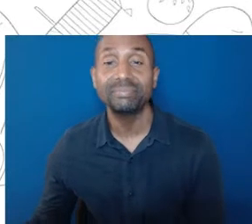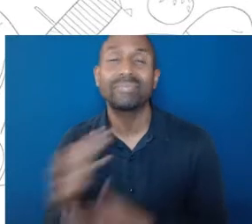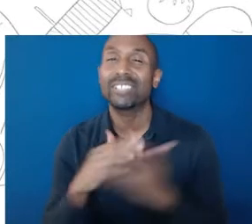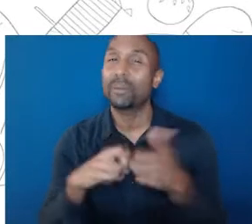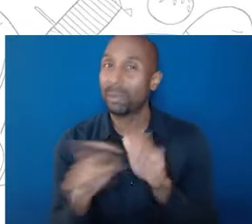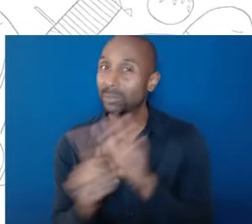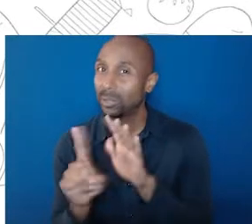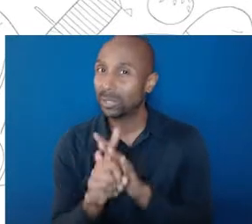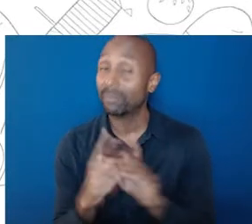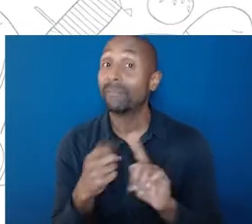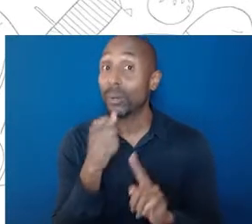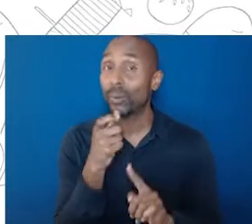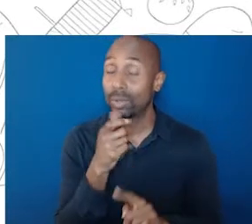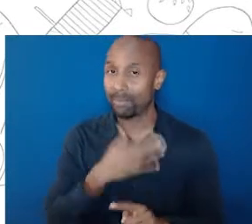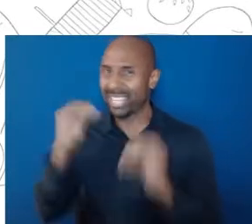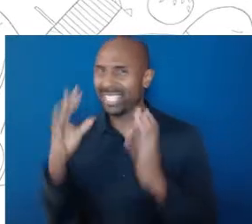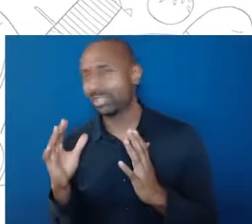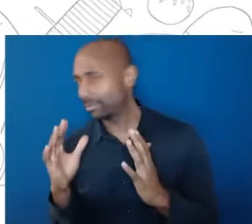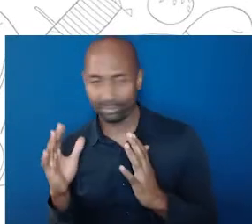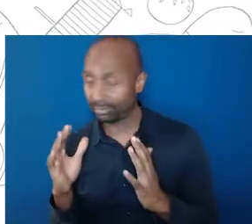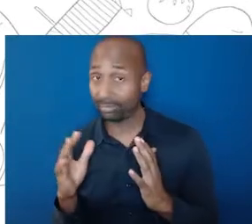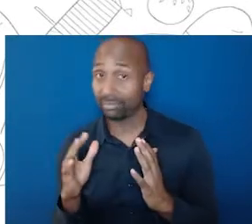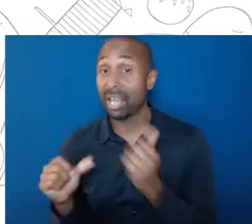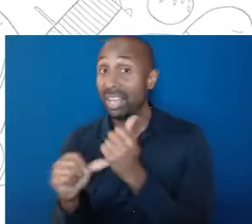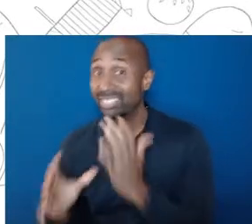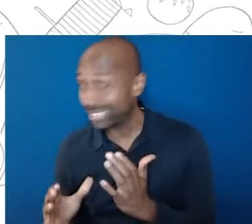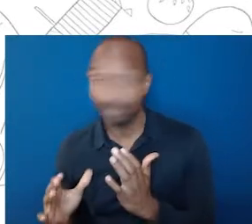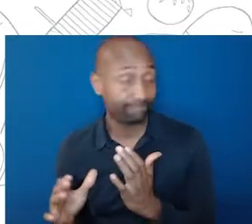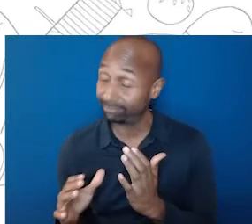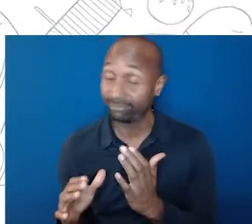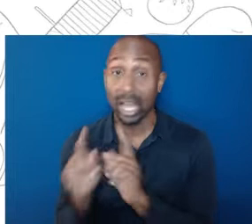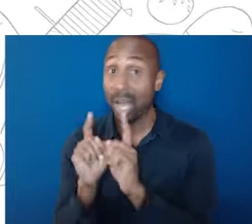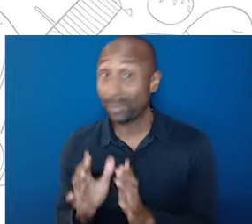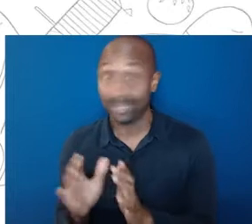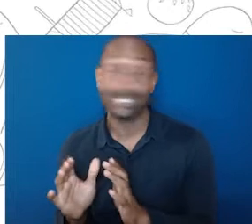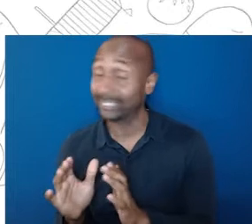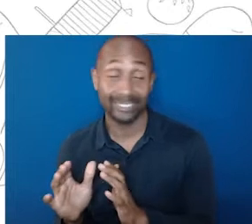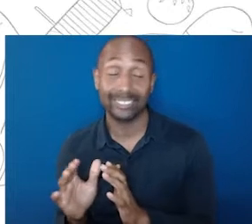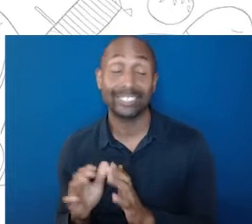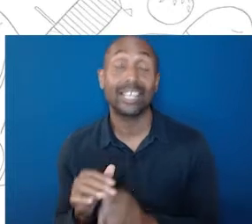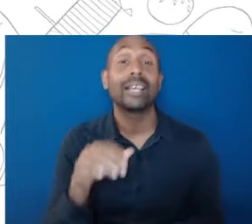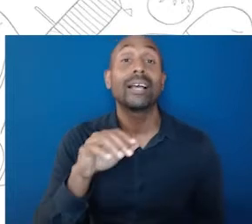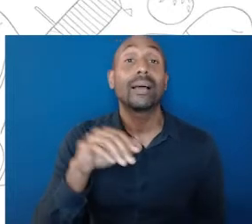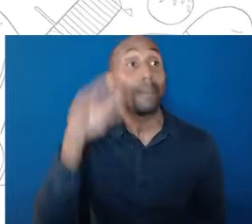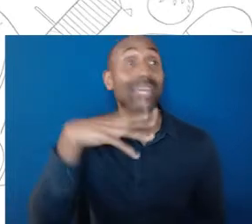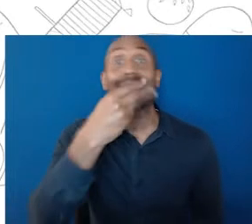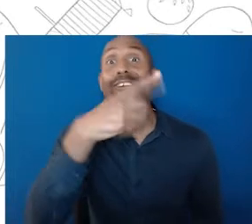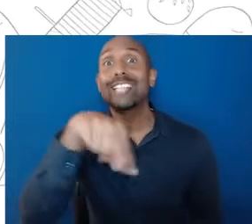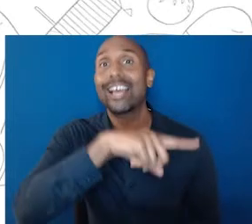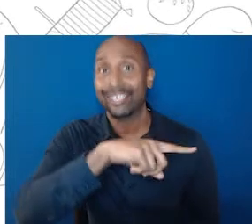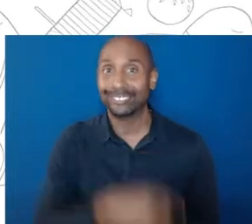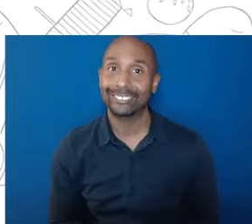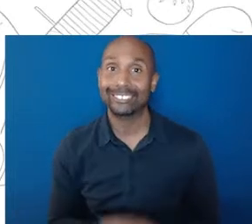didn't come up with my teacher and his apprentice and his assistant. It came up for men outside in the village, you know,